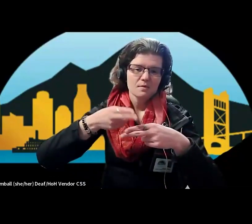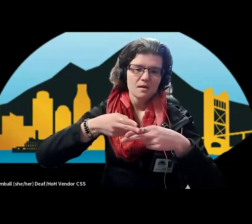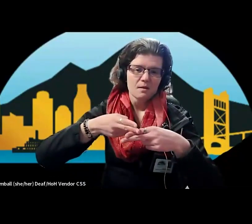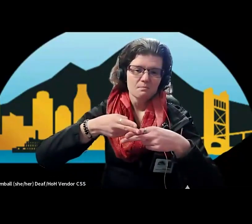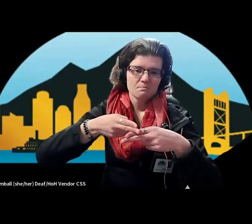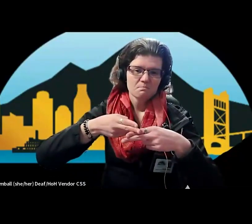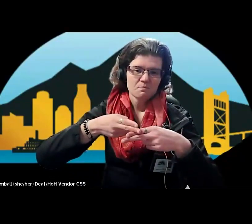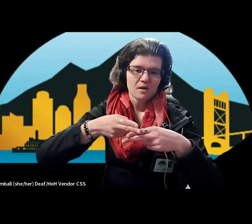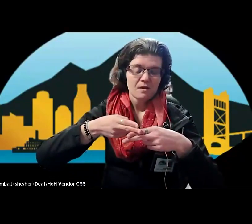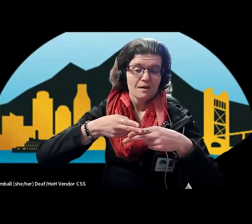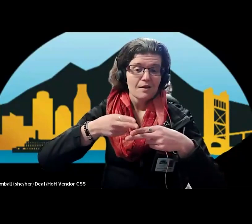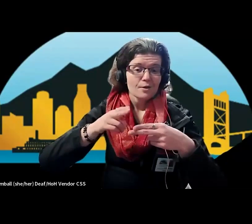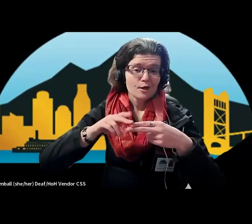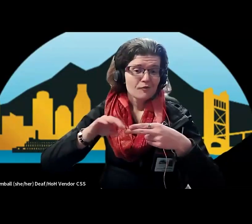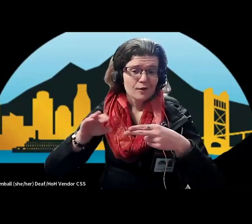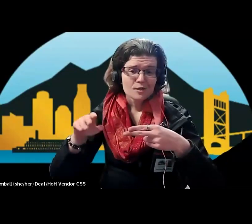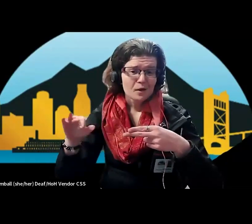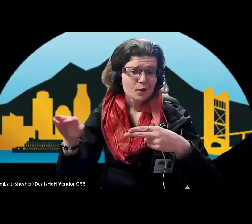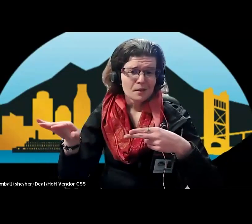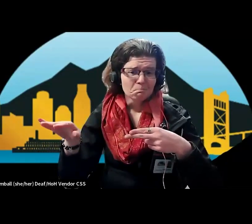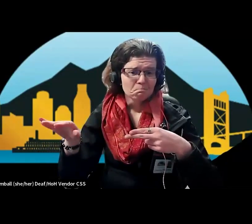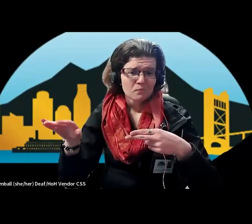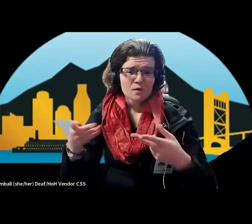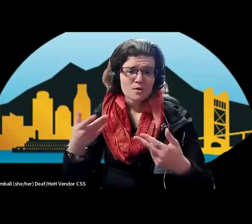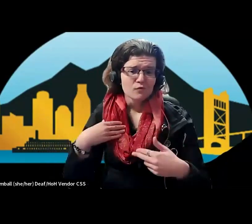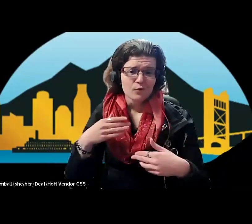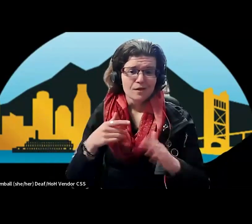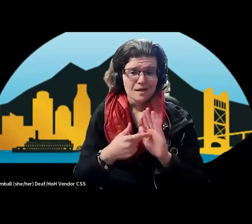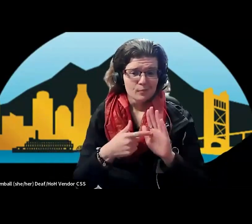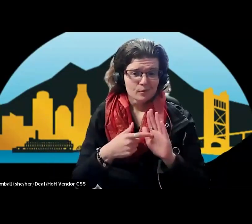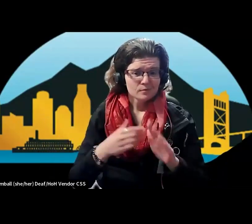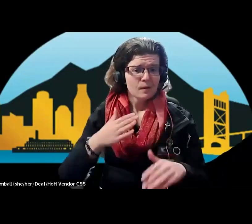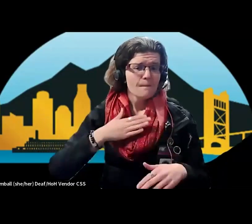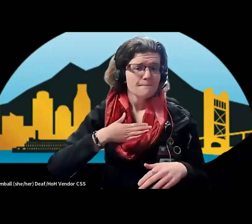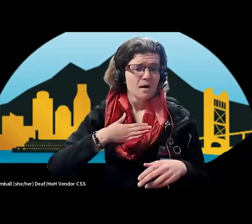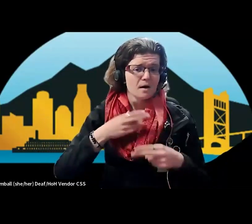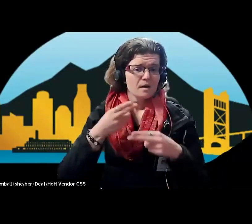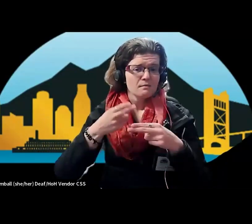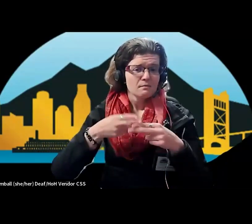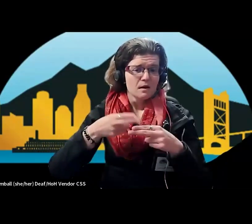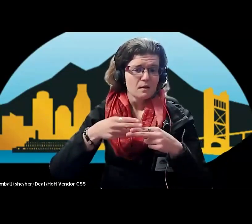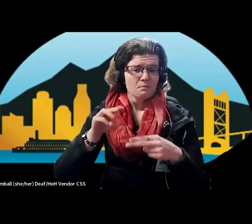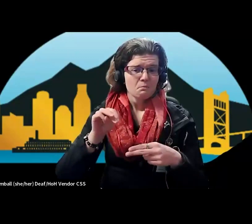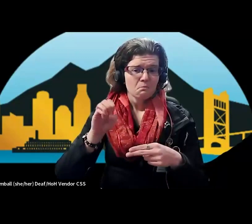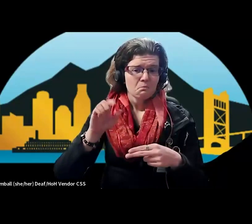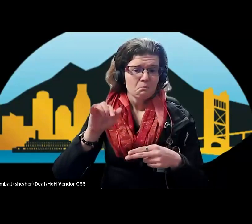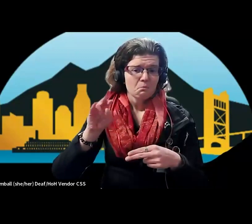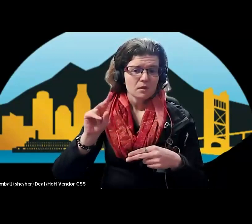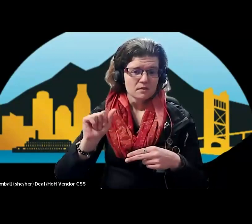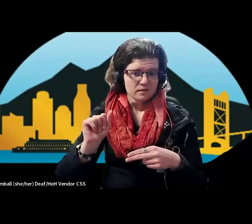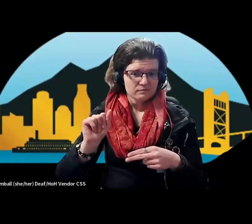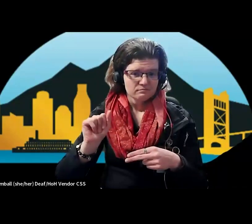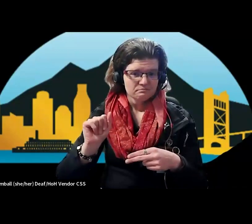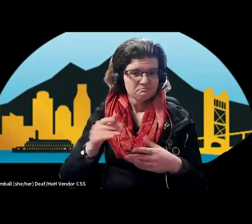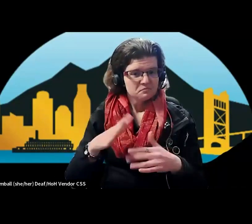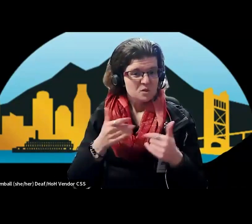tap, name. And then you're going to finger spell your name. So for an example, my name,